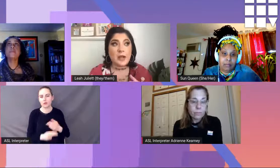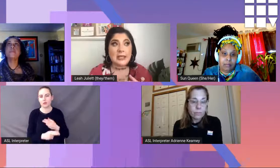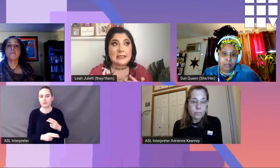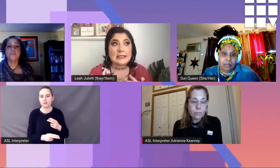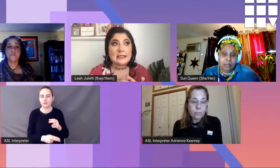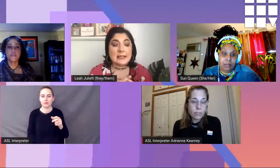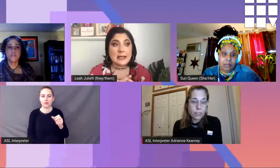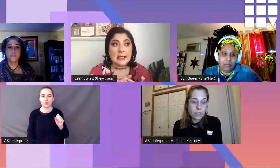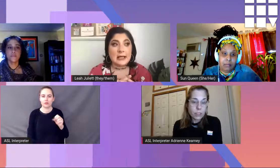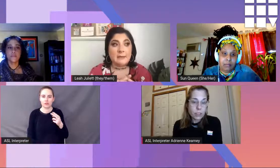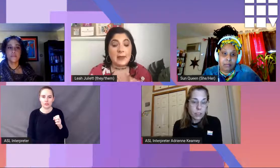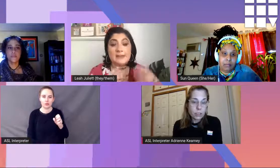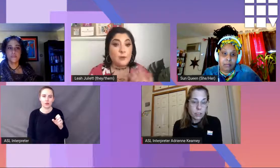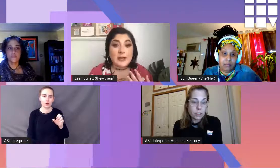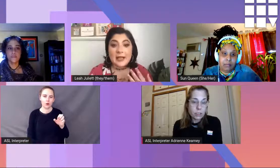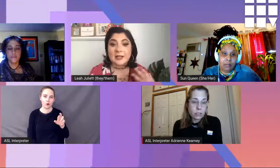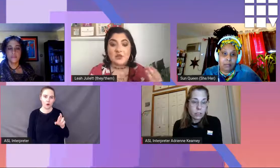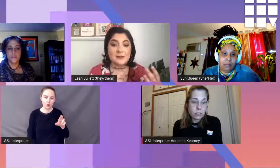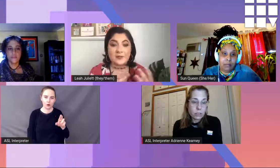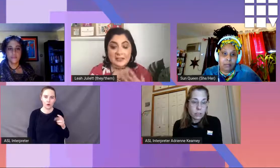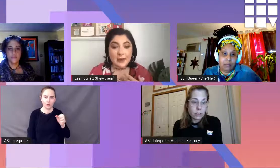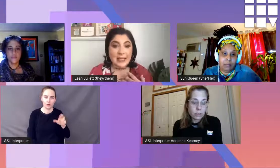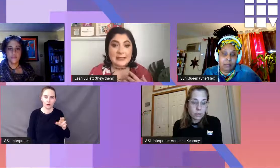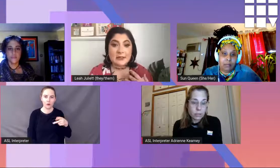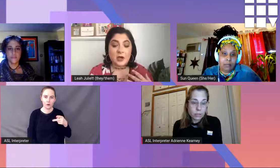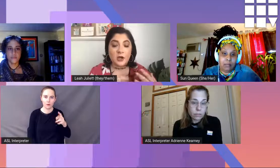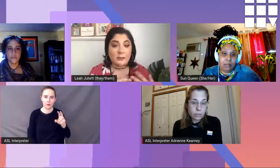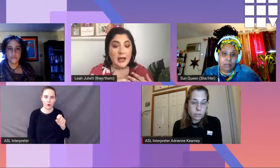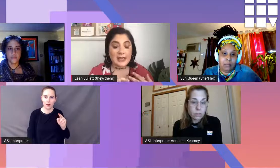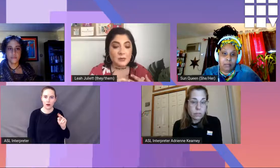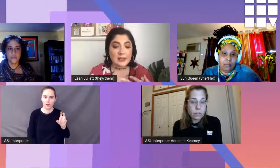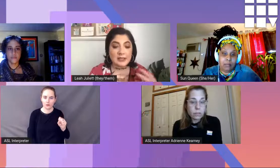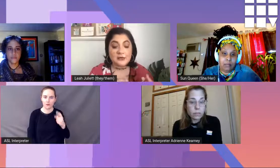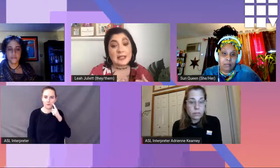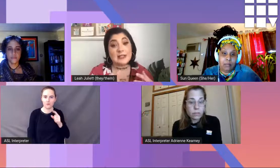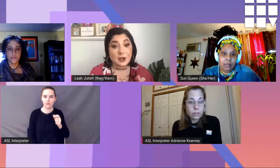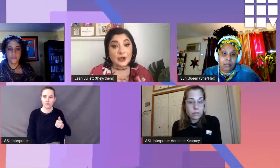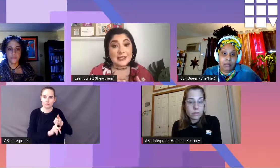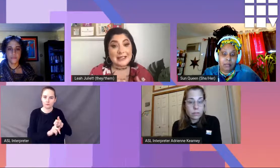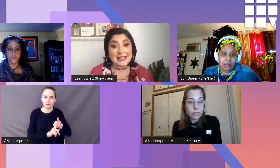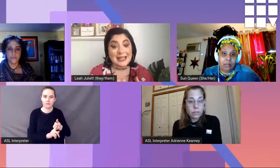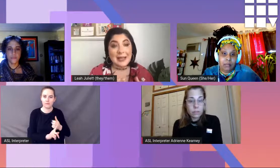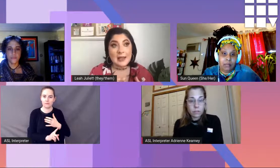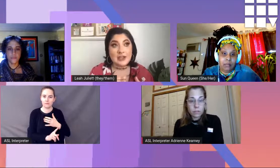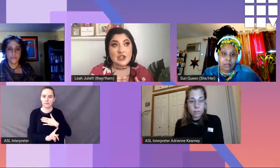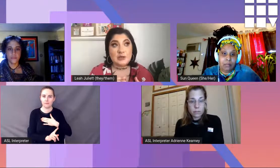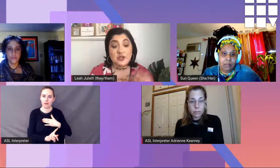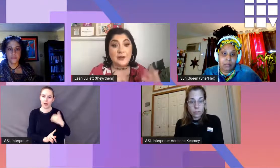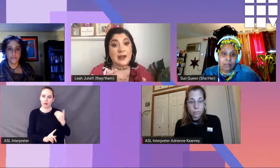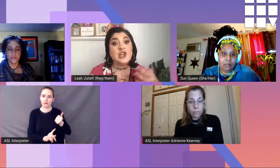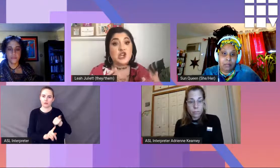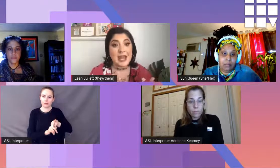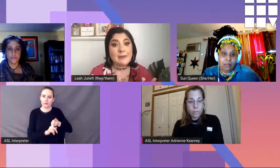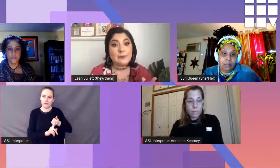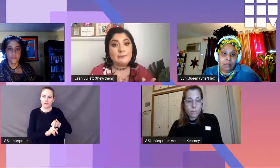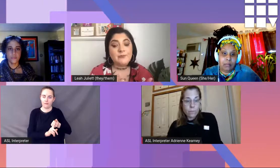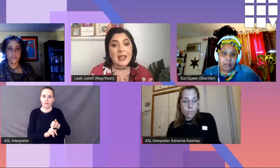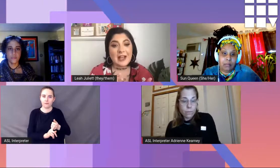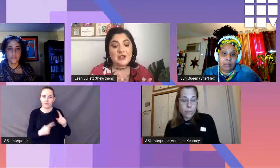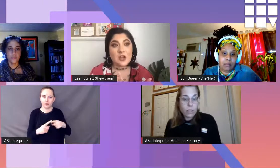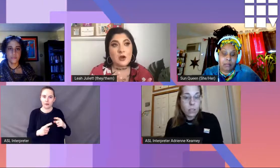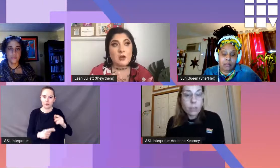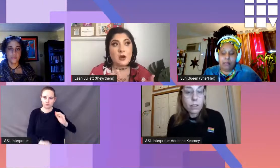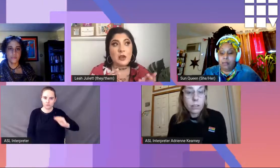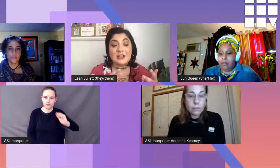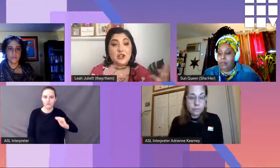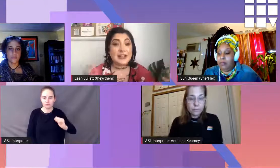she was exploited. She was victimized. Her body was used as a currency to generate shame.